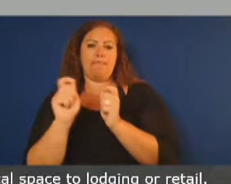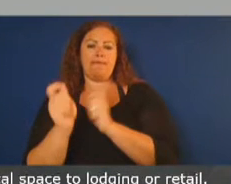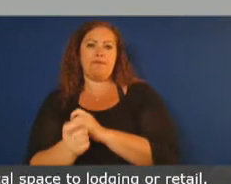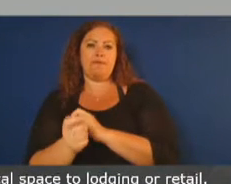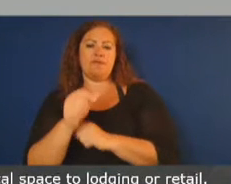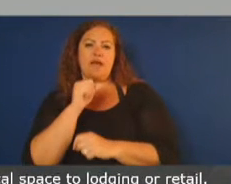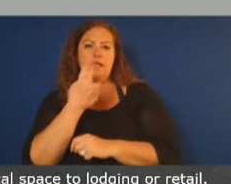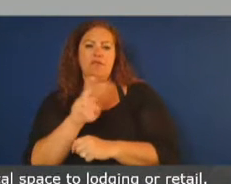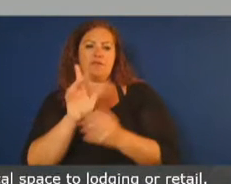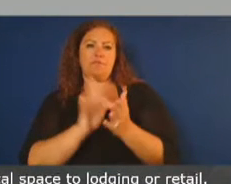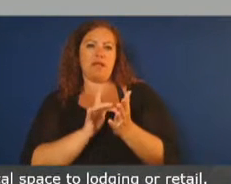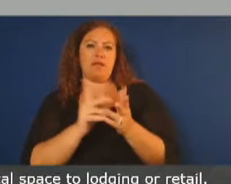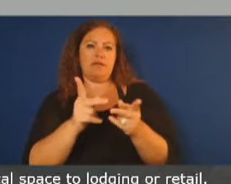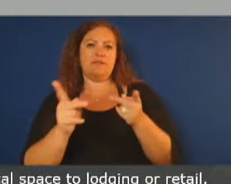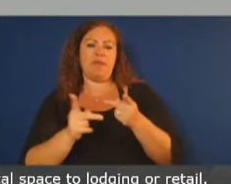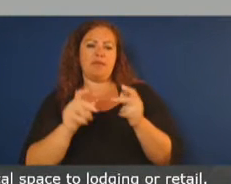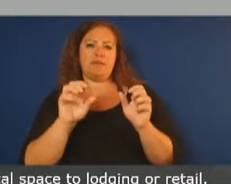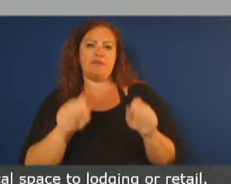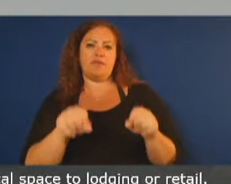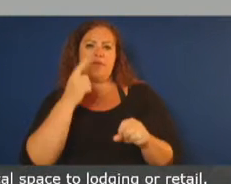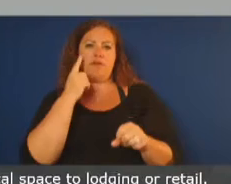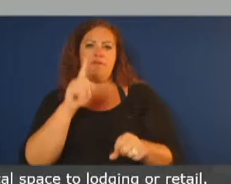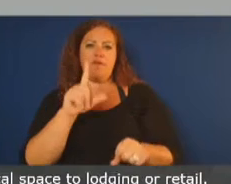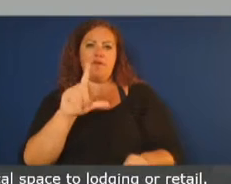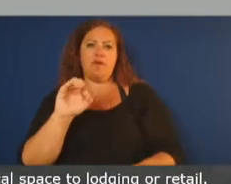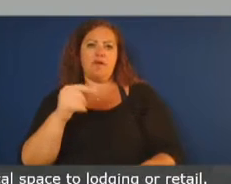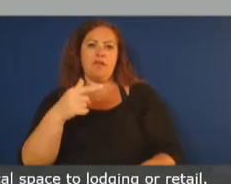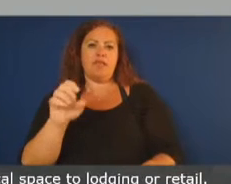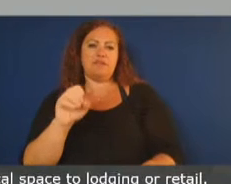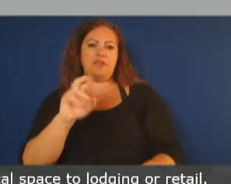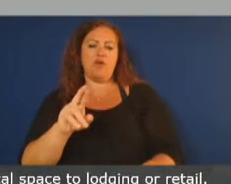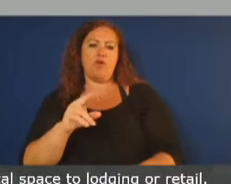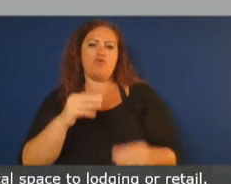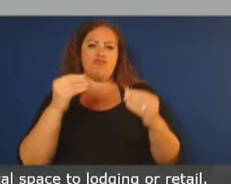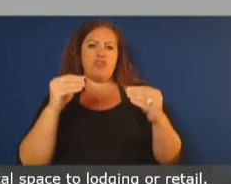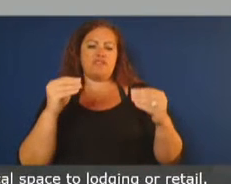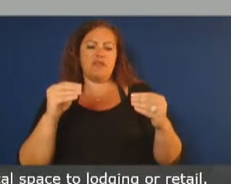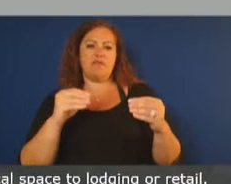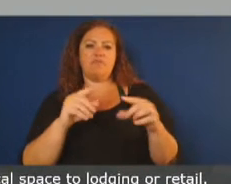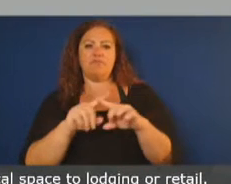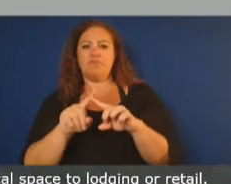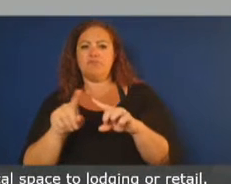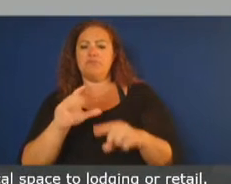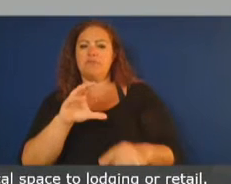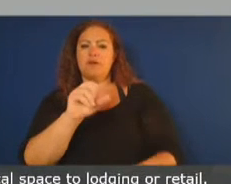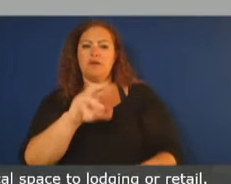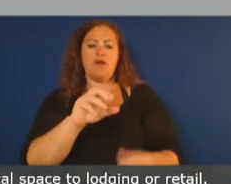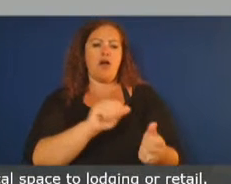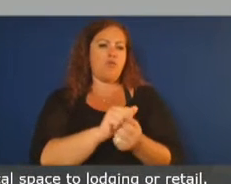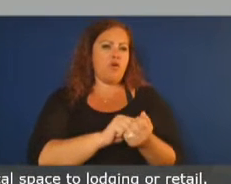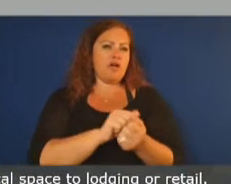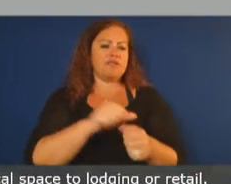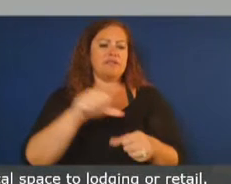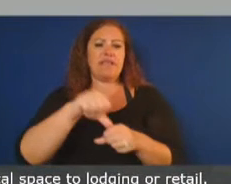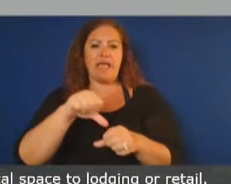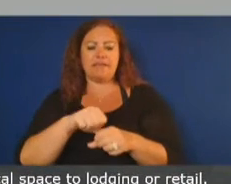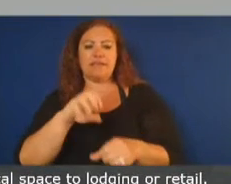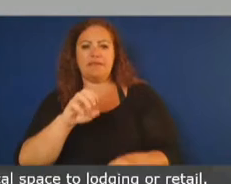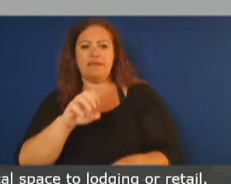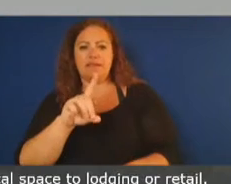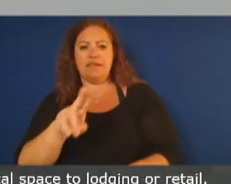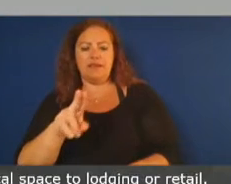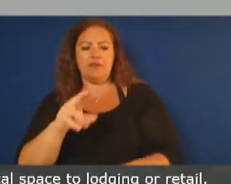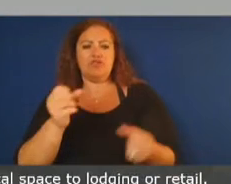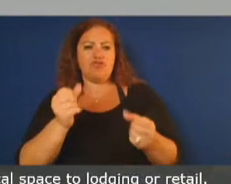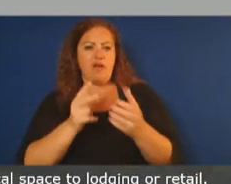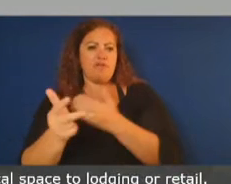could go towards U lodging or retail uses does prohibit things like car washes gas stations edes with drive-throughs and